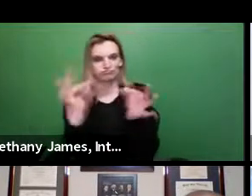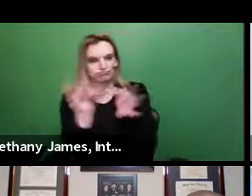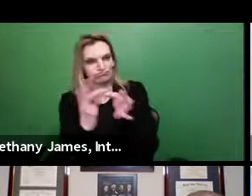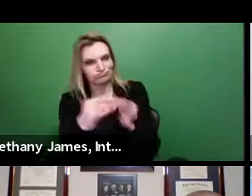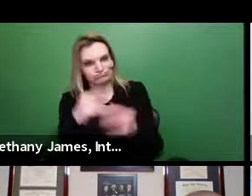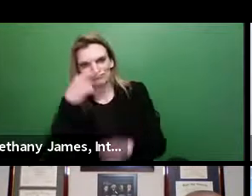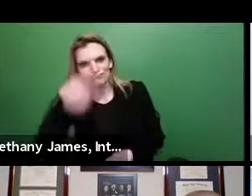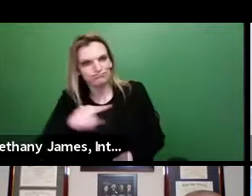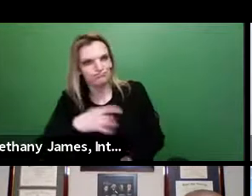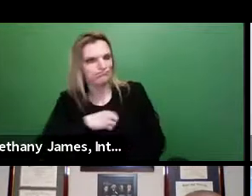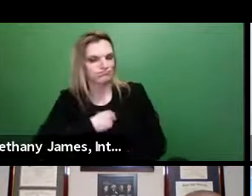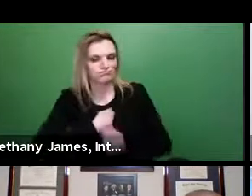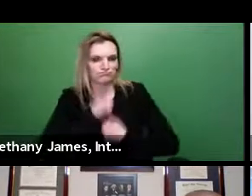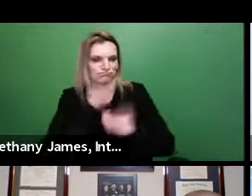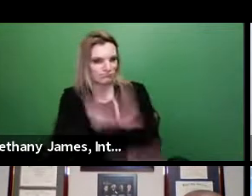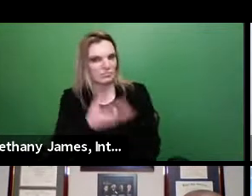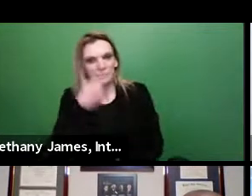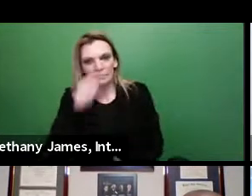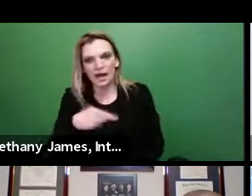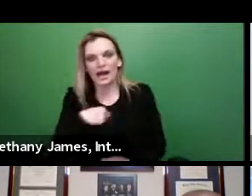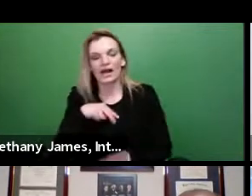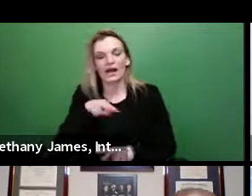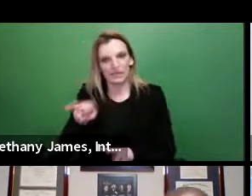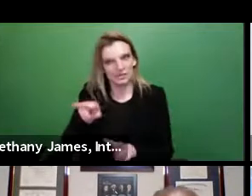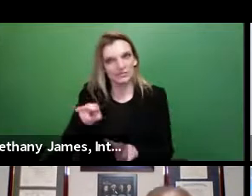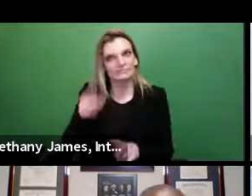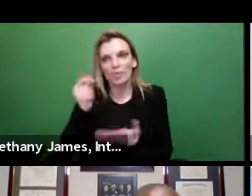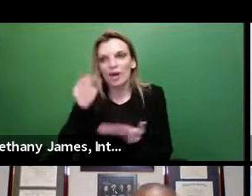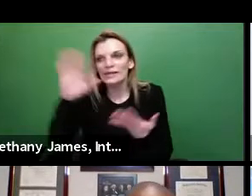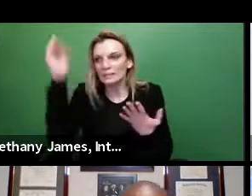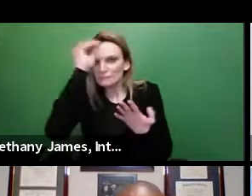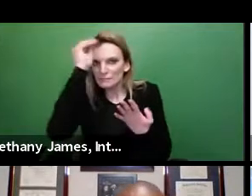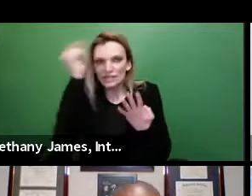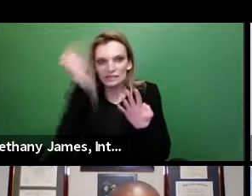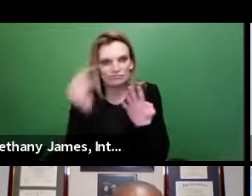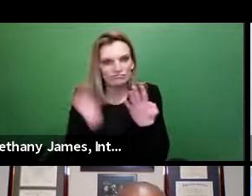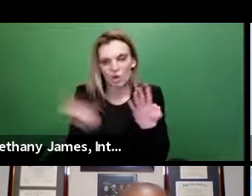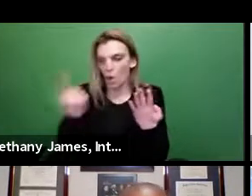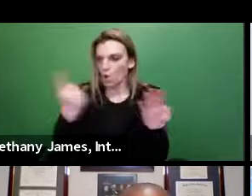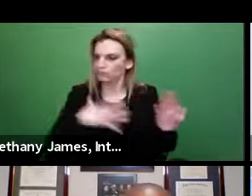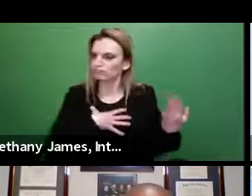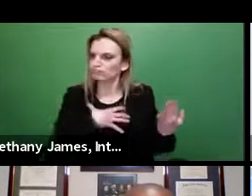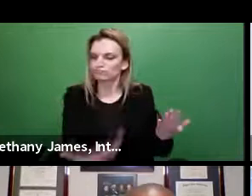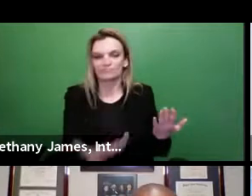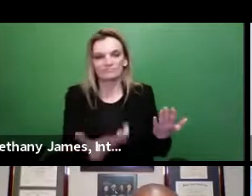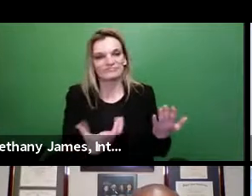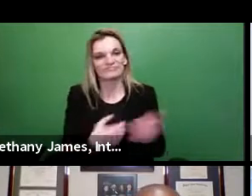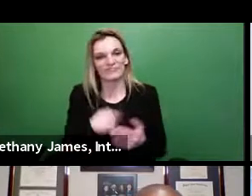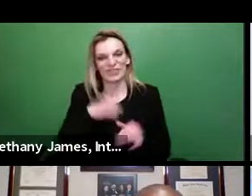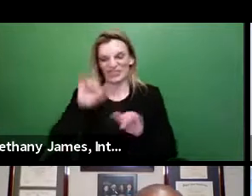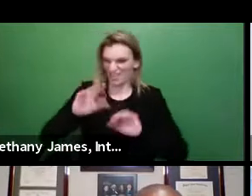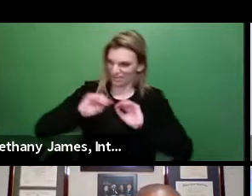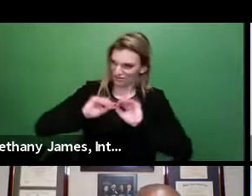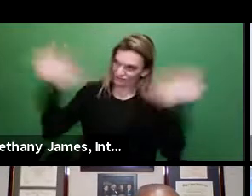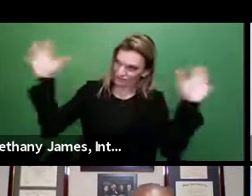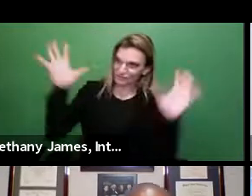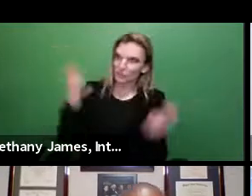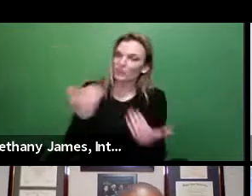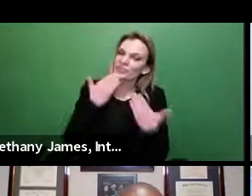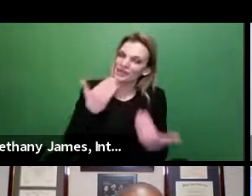were, his feelings, and his disposition on all issues that came before the commission. And for that transparency, I want to thank